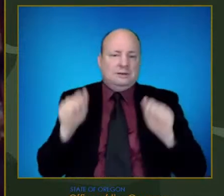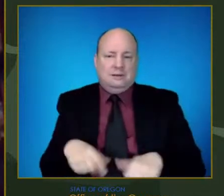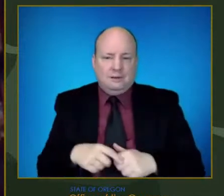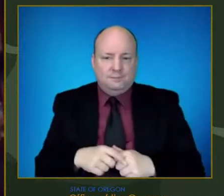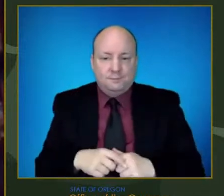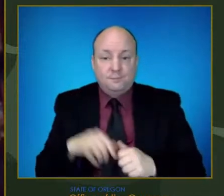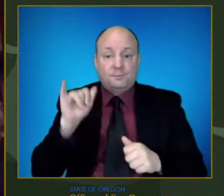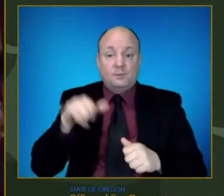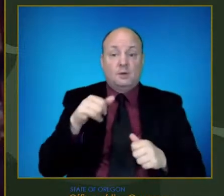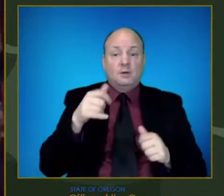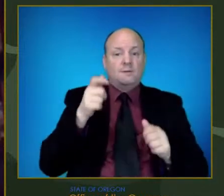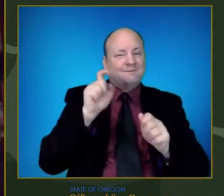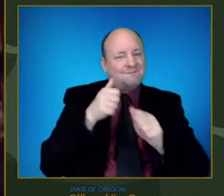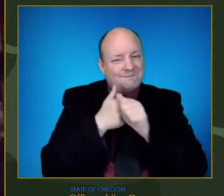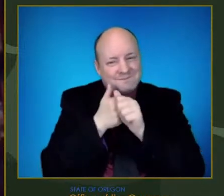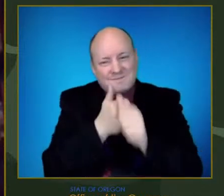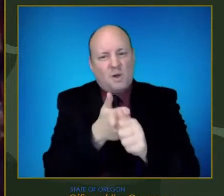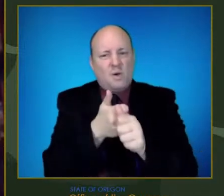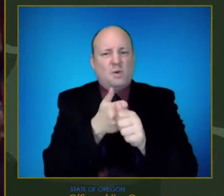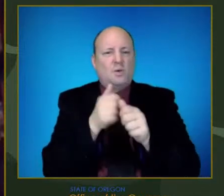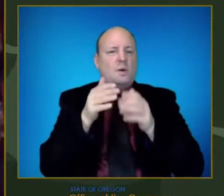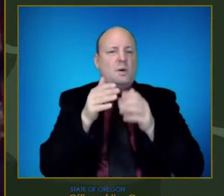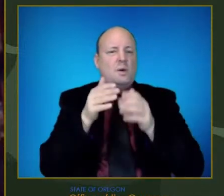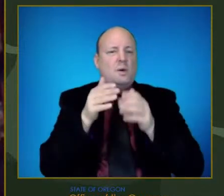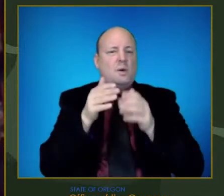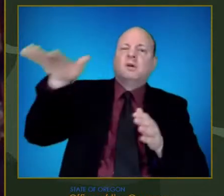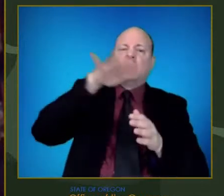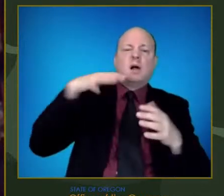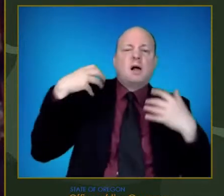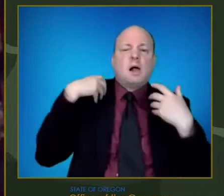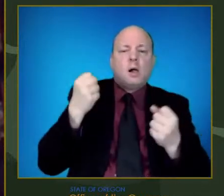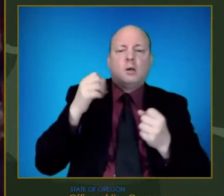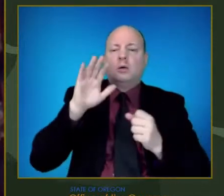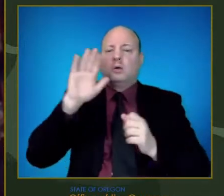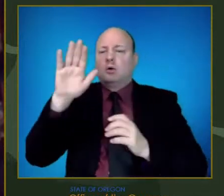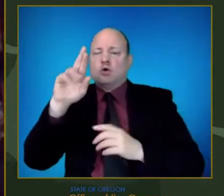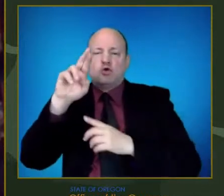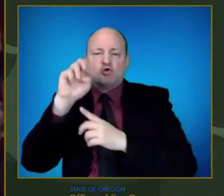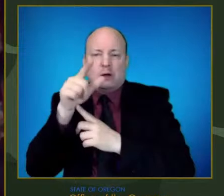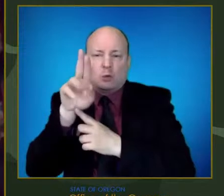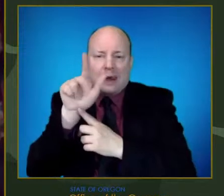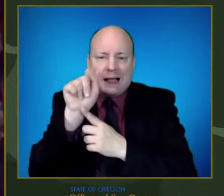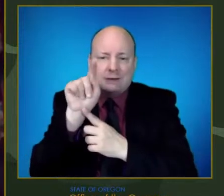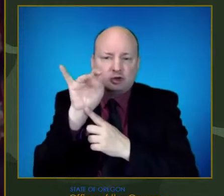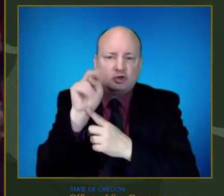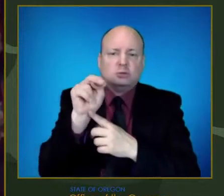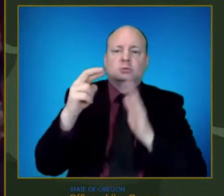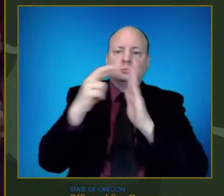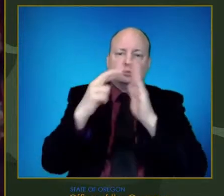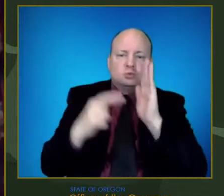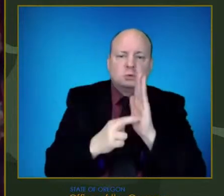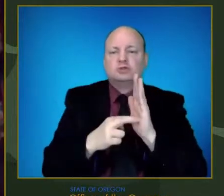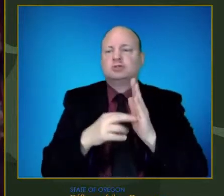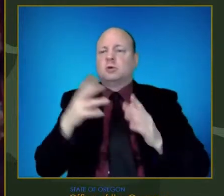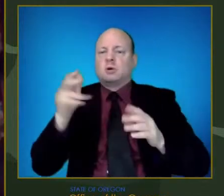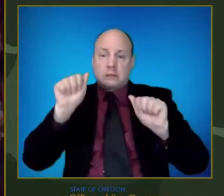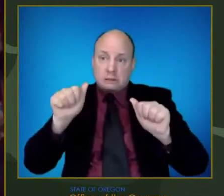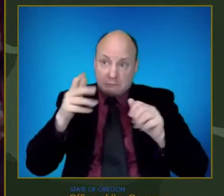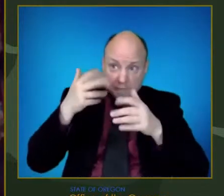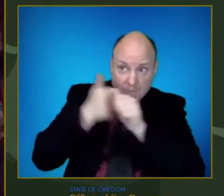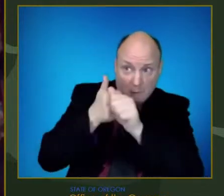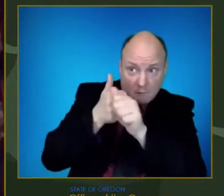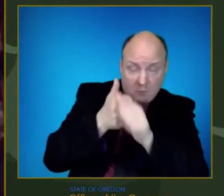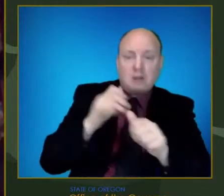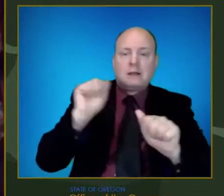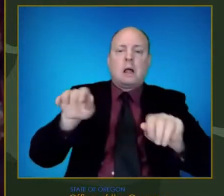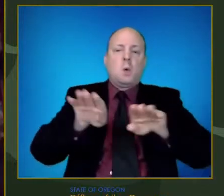other guidelines within schools in Oregon, they can open and operate safely for students and staff in counties where risk levels